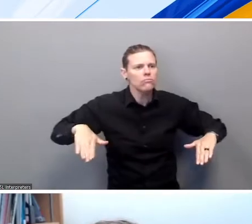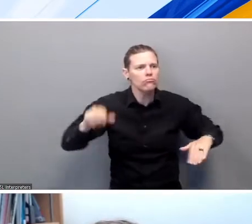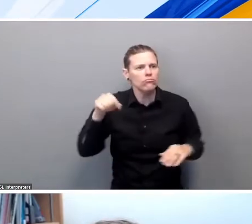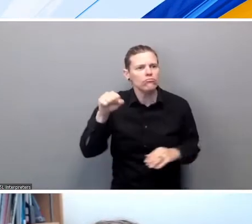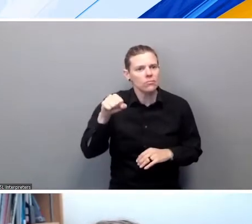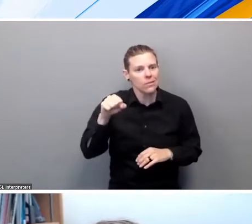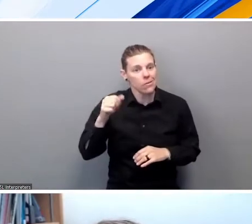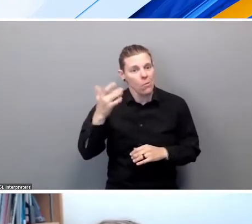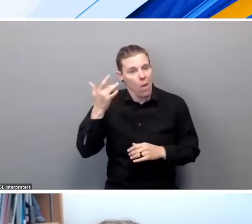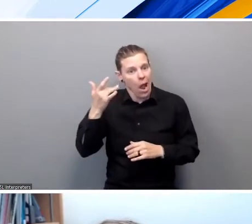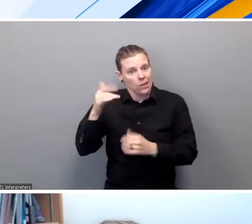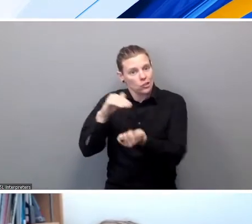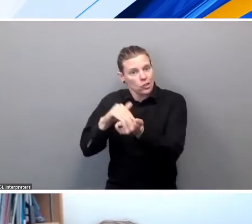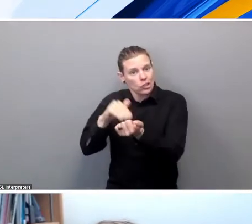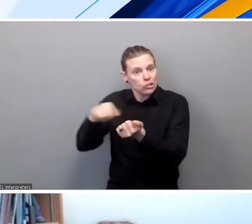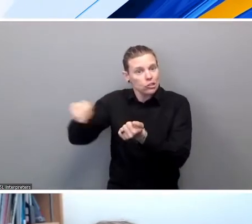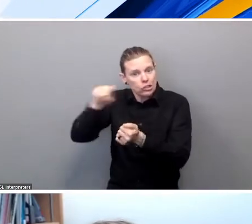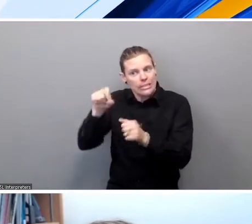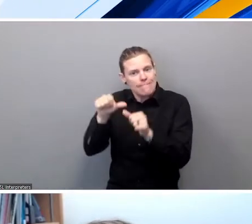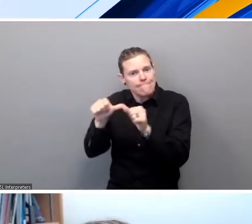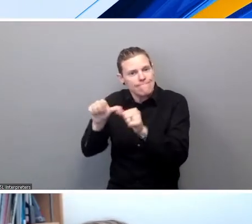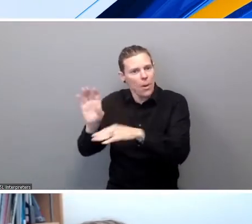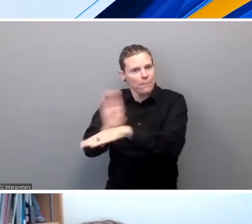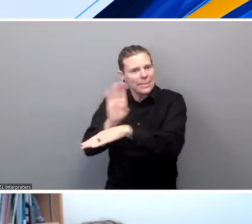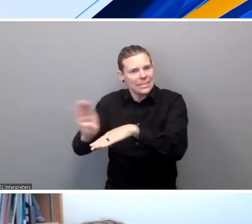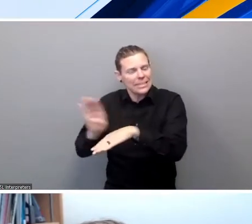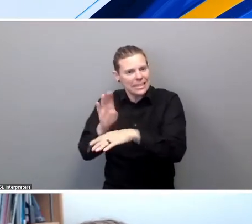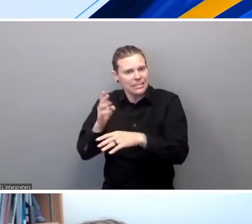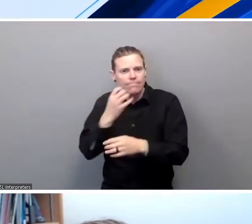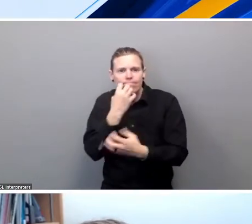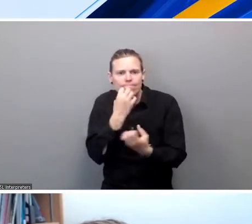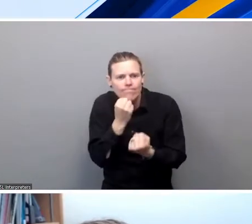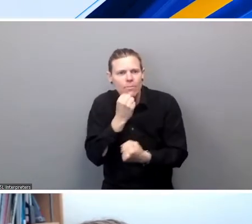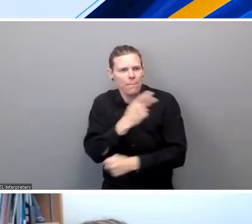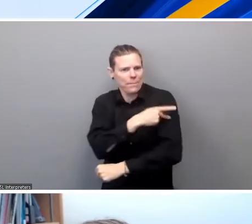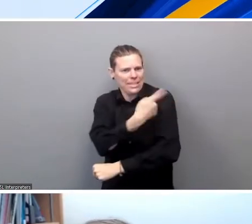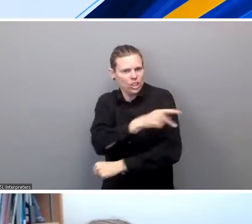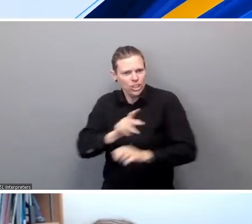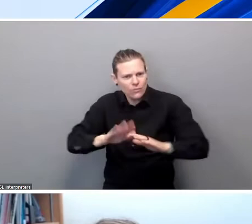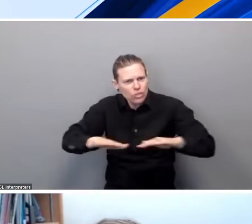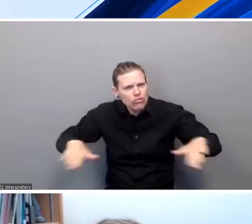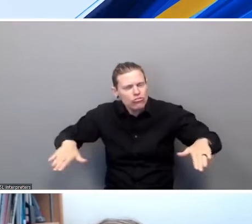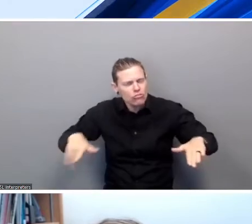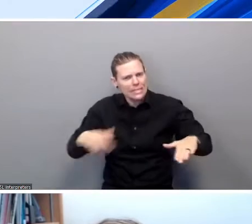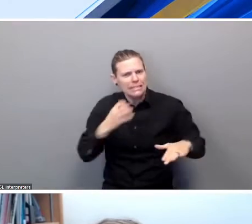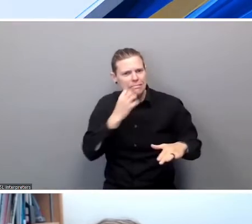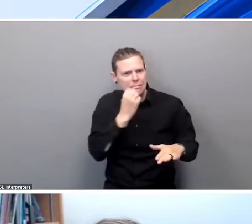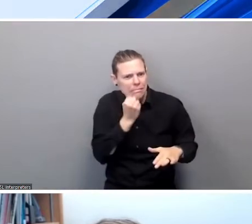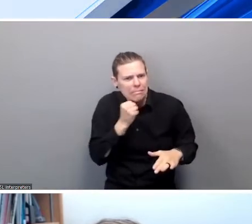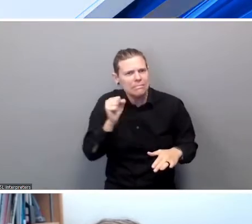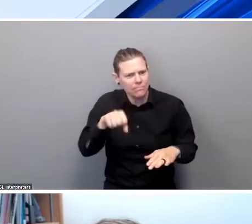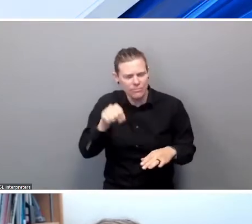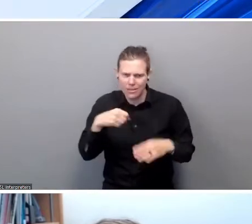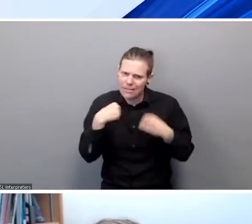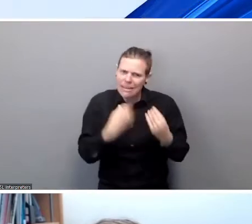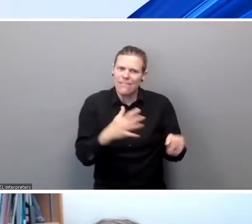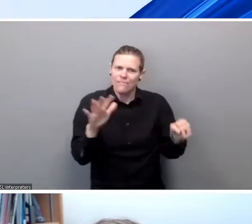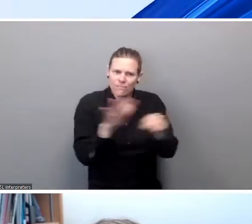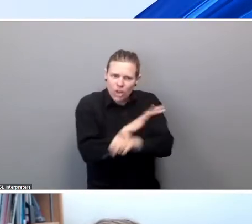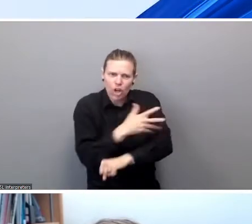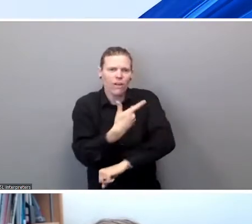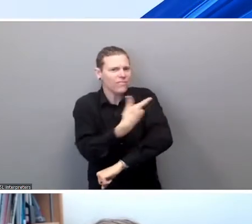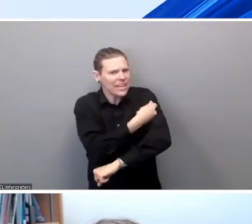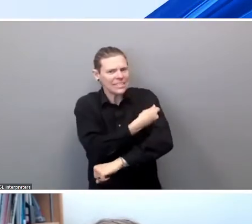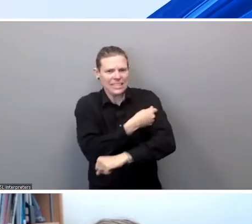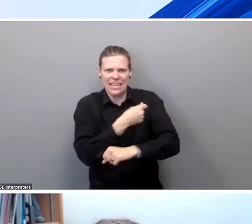every one of their kids, their patients, has full vaccination series of everything. You know, there's like